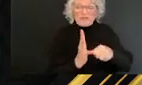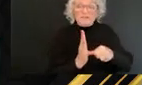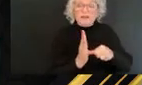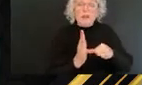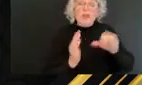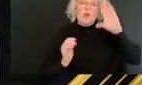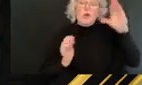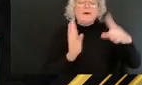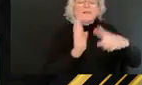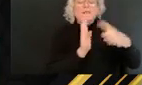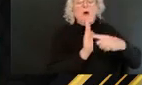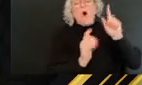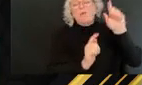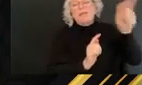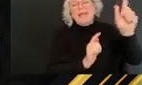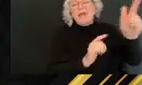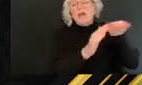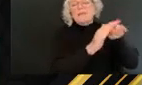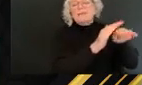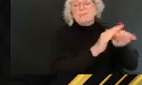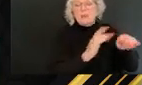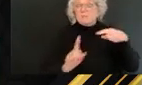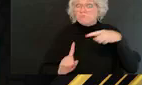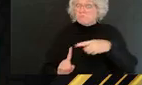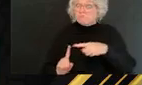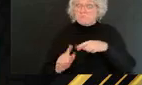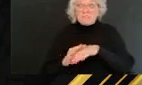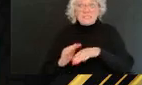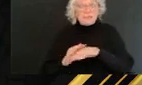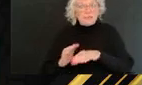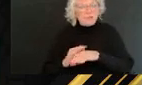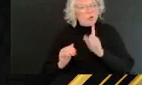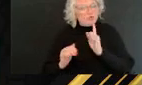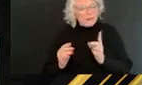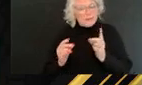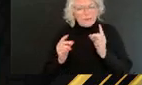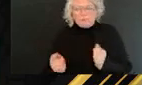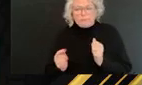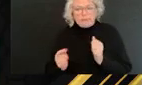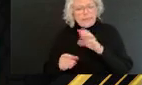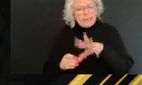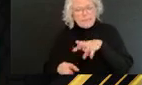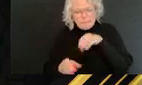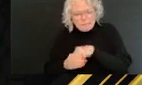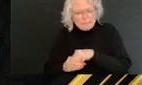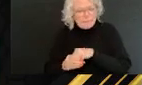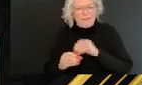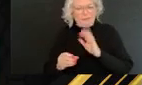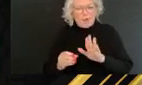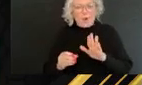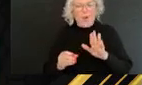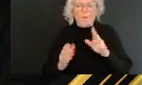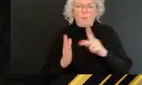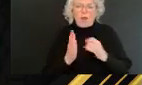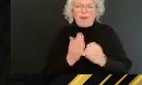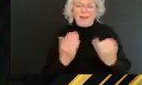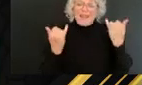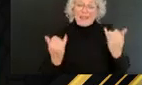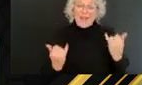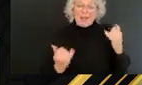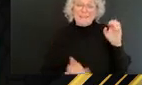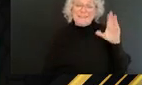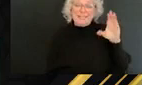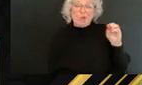being an afterthought, accessibility is at the core of their product. Here to accept the award is CEO Isaac